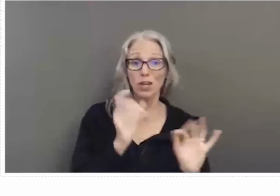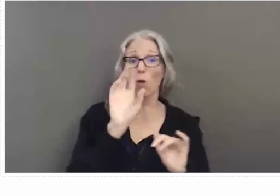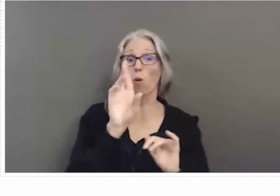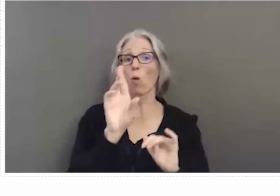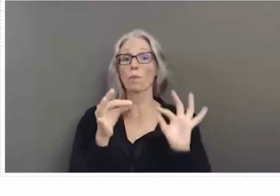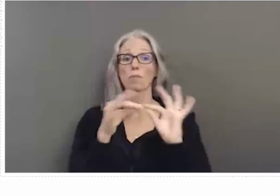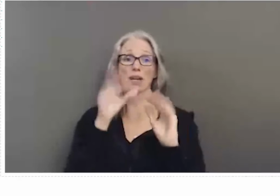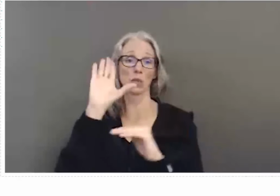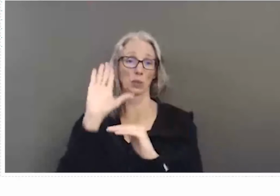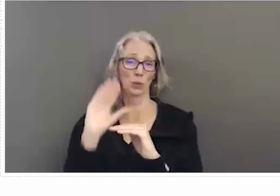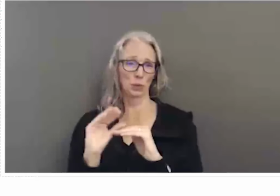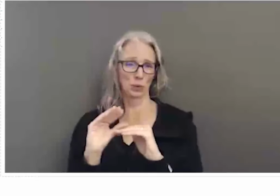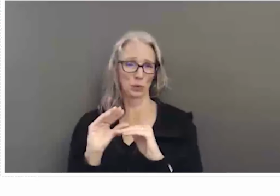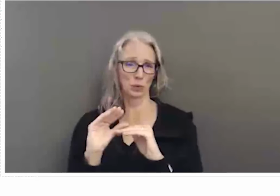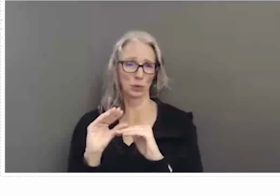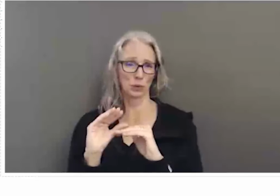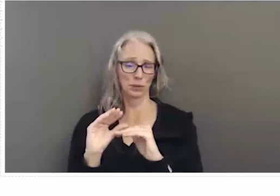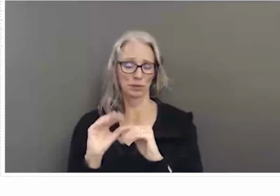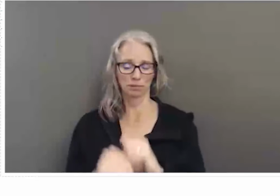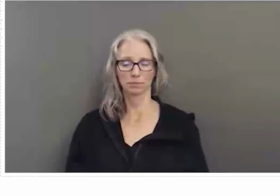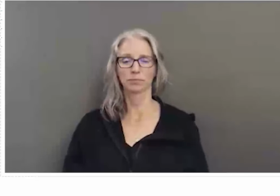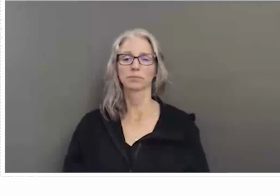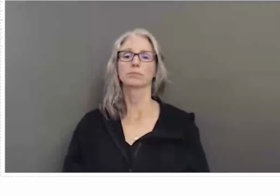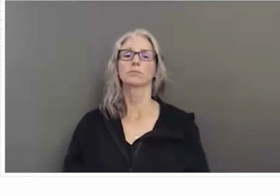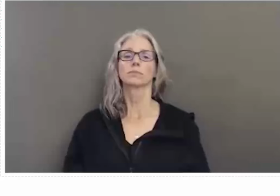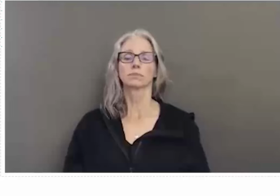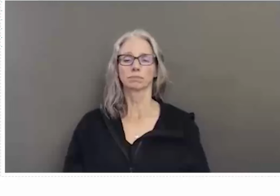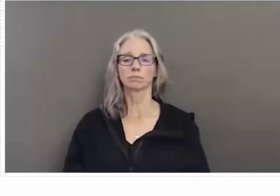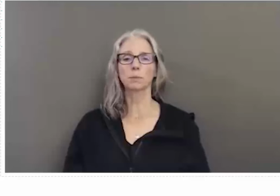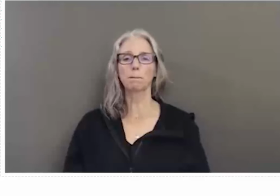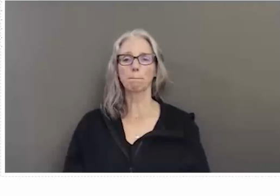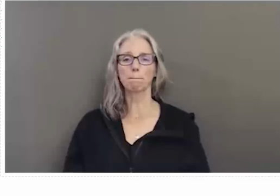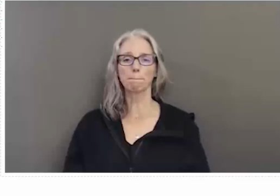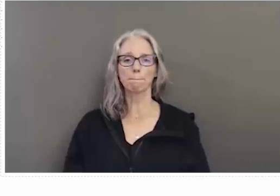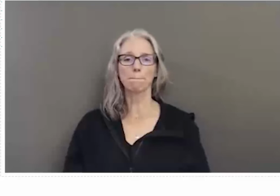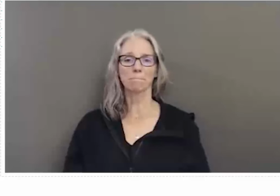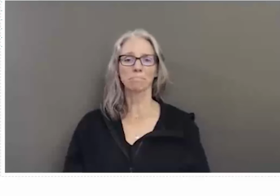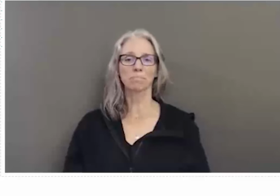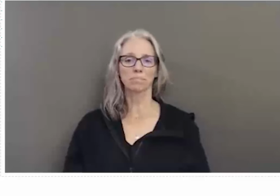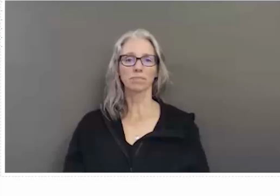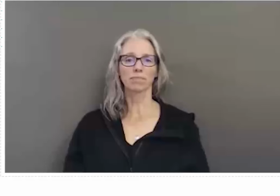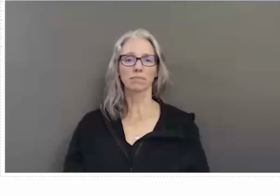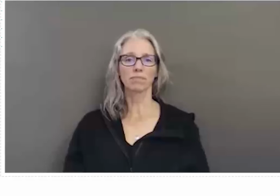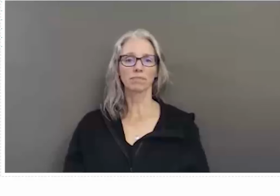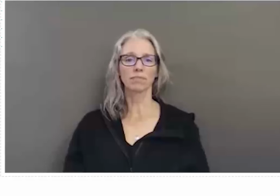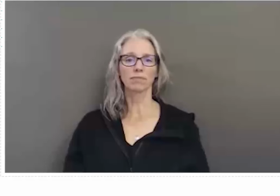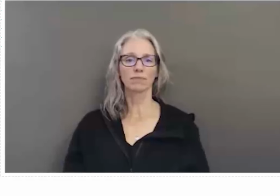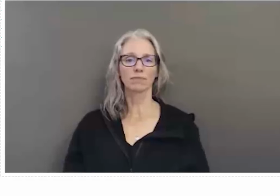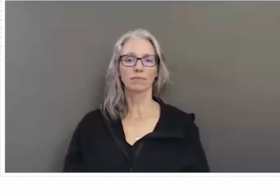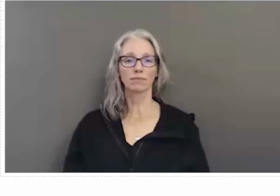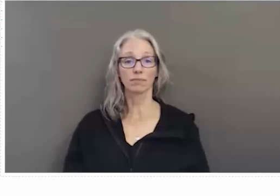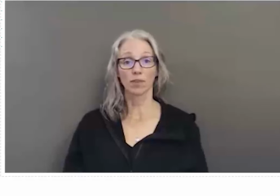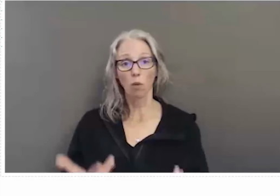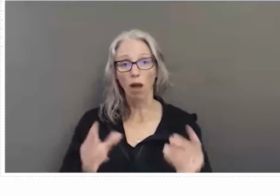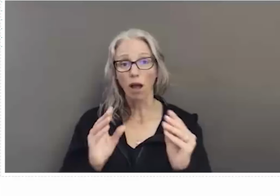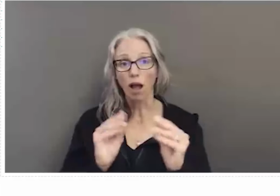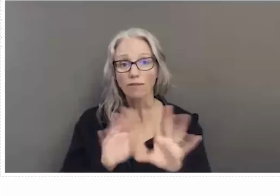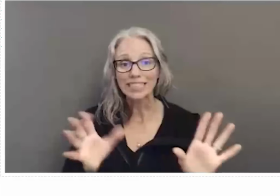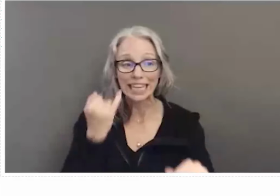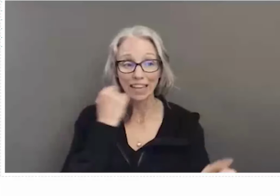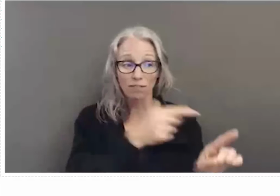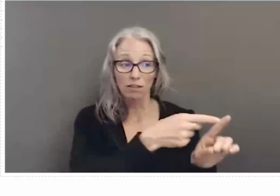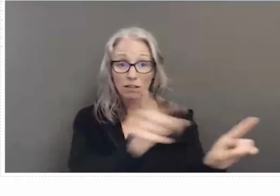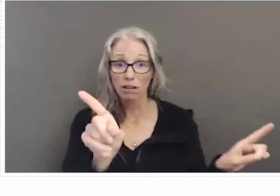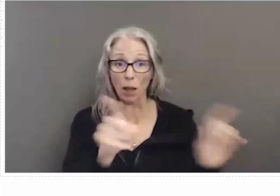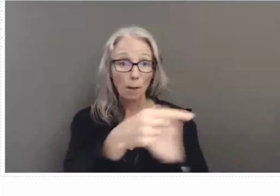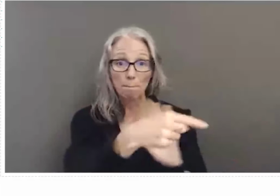So that demonstrated also a need for sponsorship, because somebody has to pay for it. In